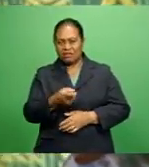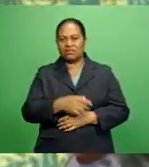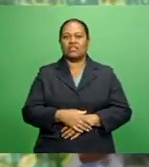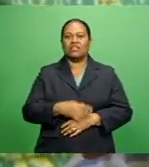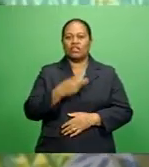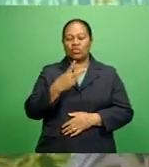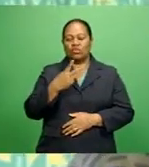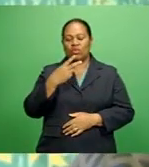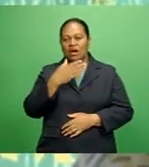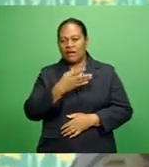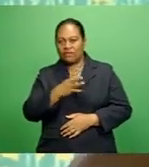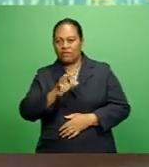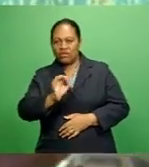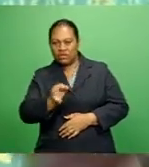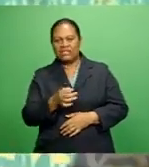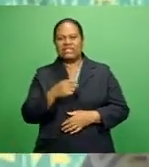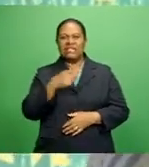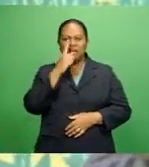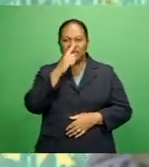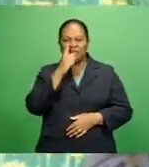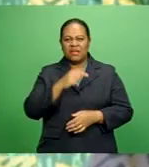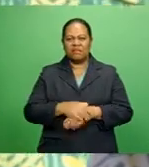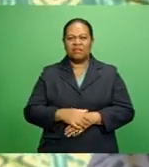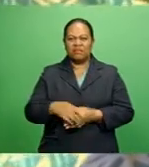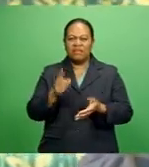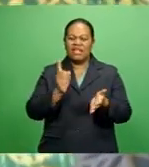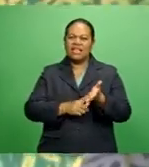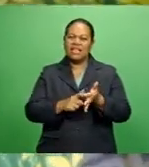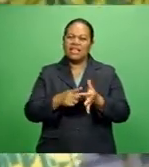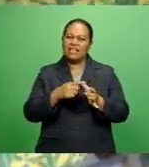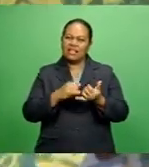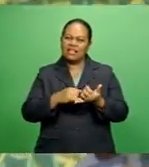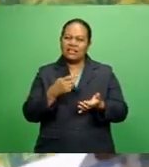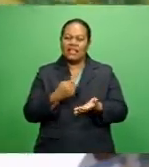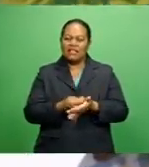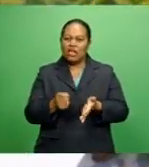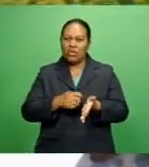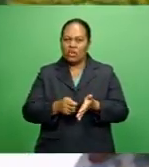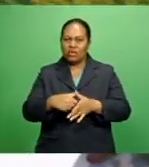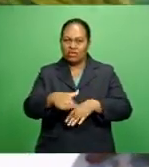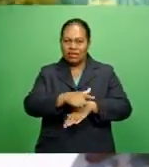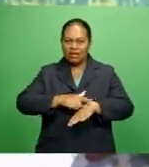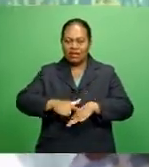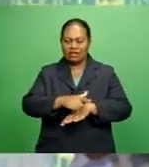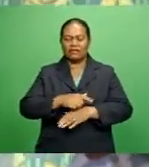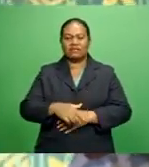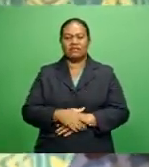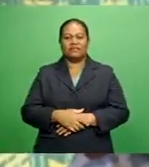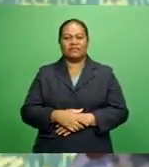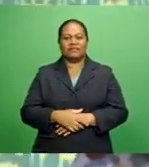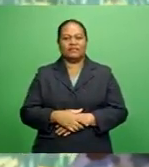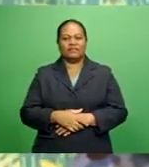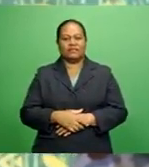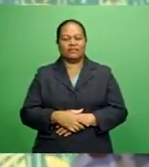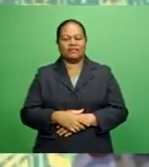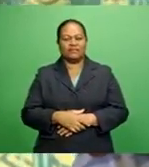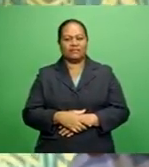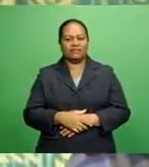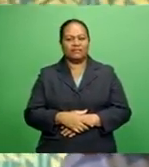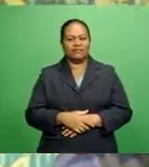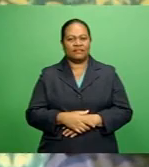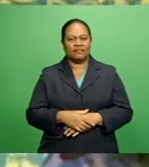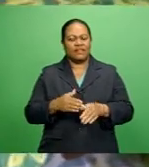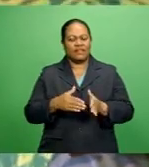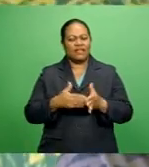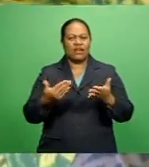3,240 lease files. That's a number of files in this particular area, number of leases that we have in this part of Fiji.